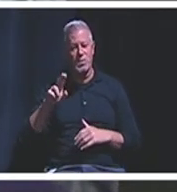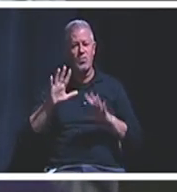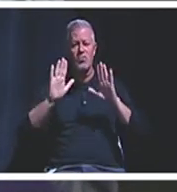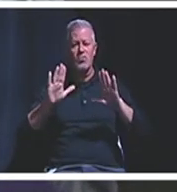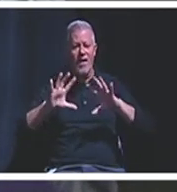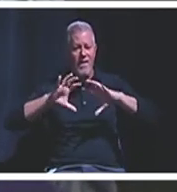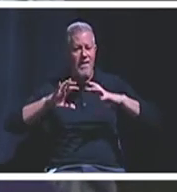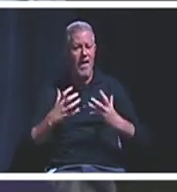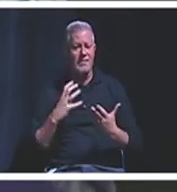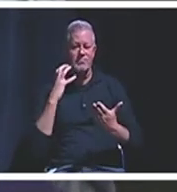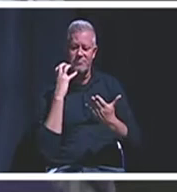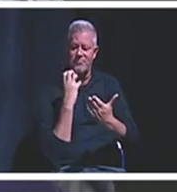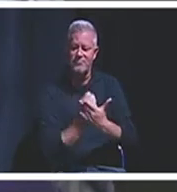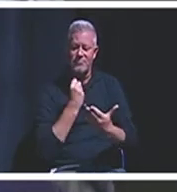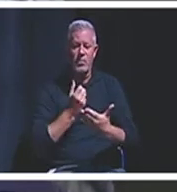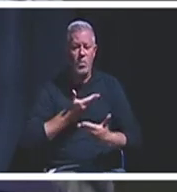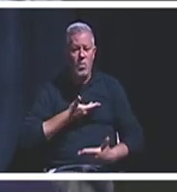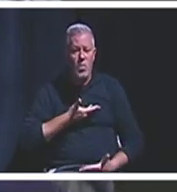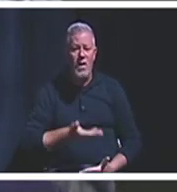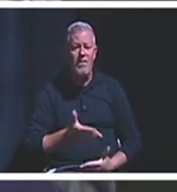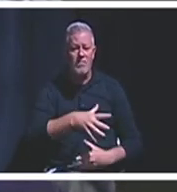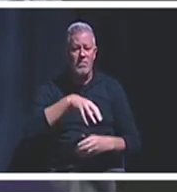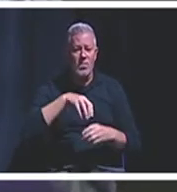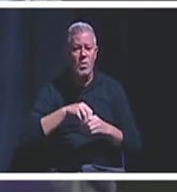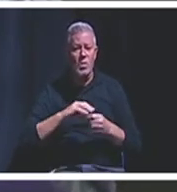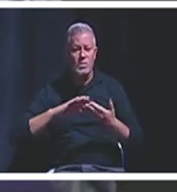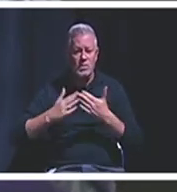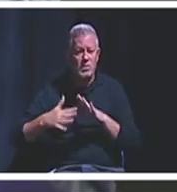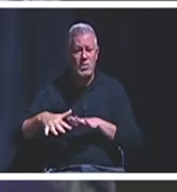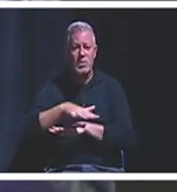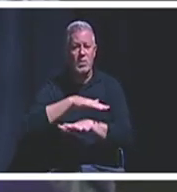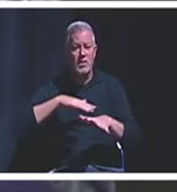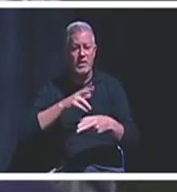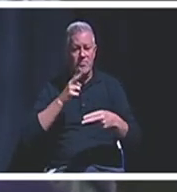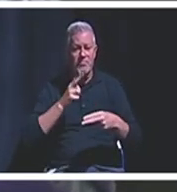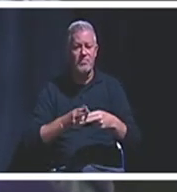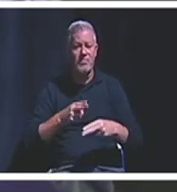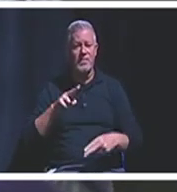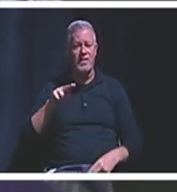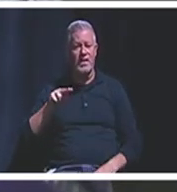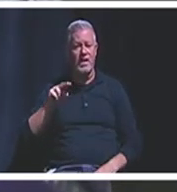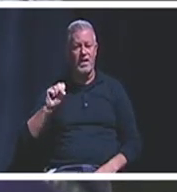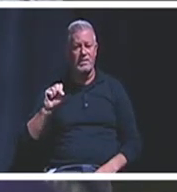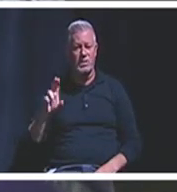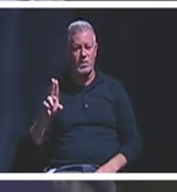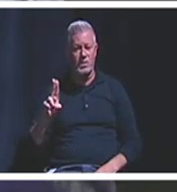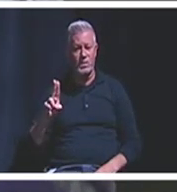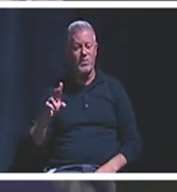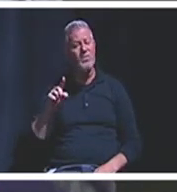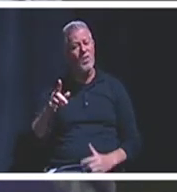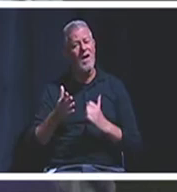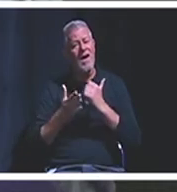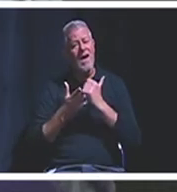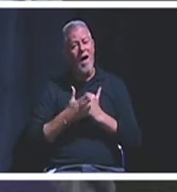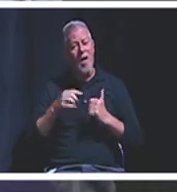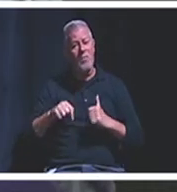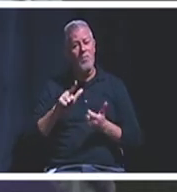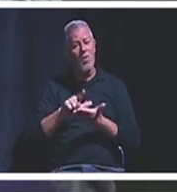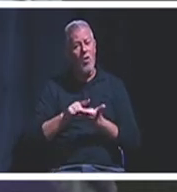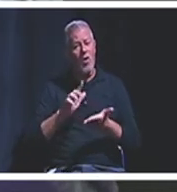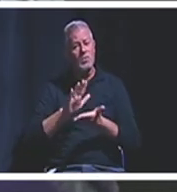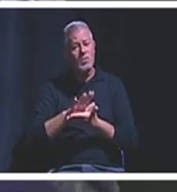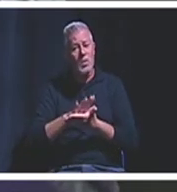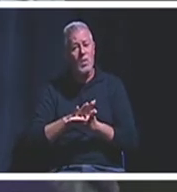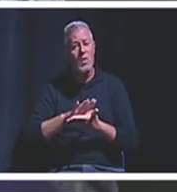the welcoming, inclusive community that is NSU. You helped make this law school